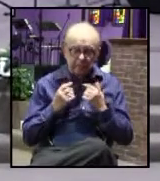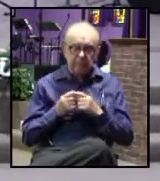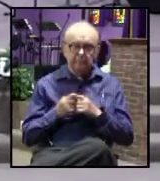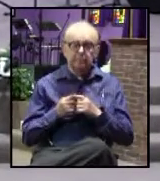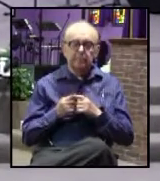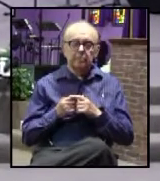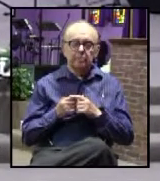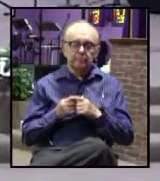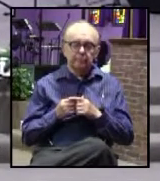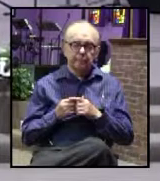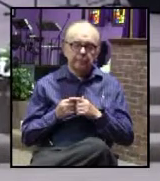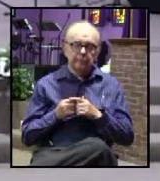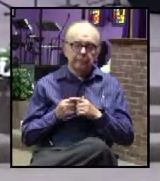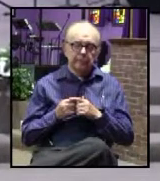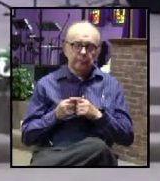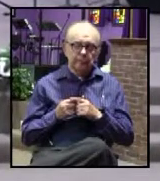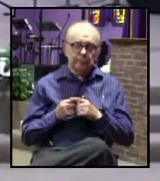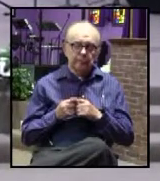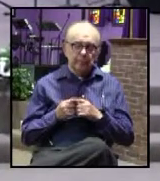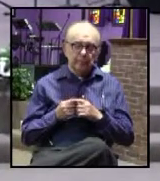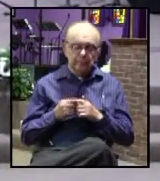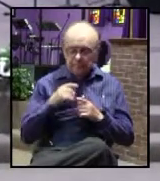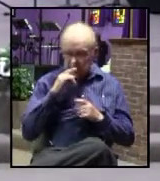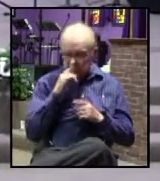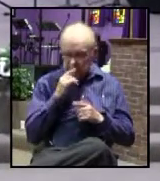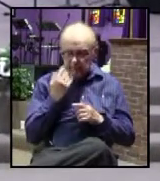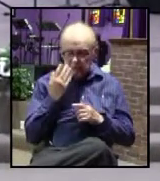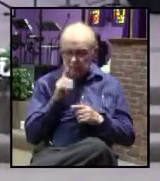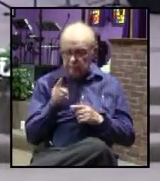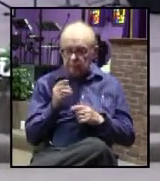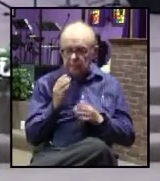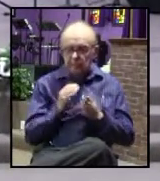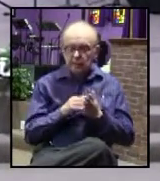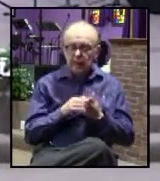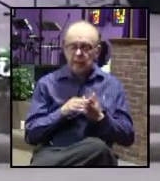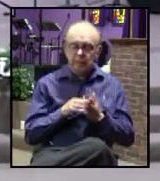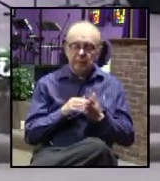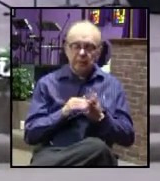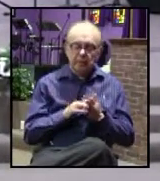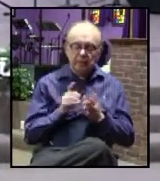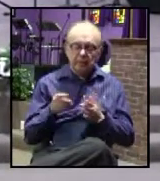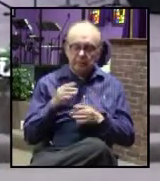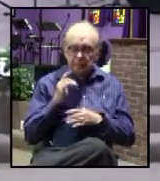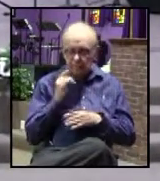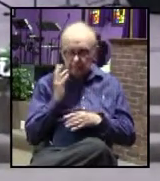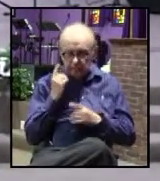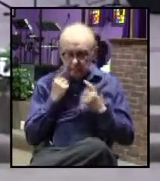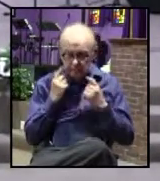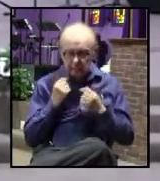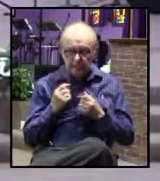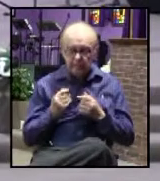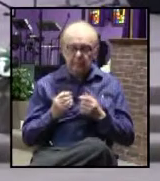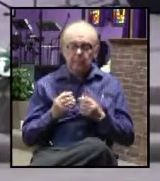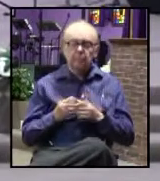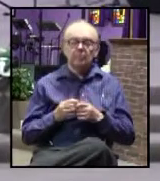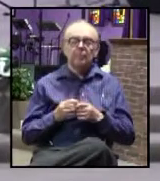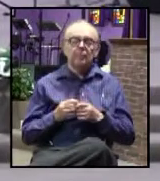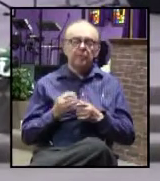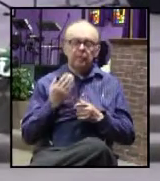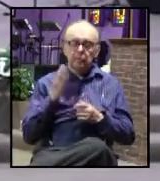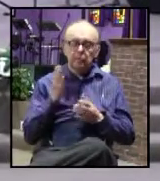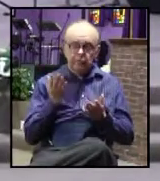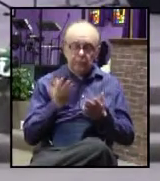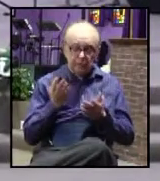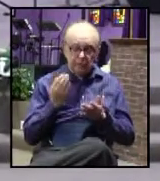Because they didn't want you to know that they'd been crying. They didn't want you to know that they'd been picked